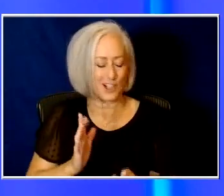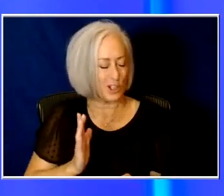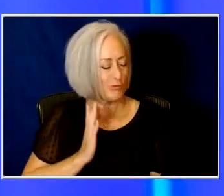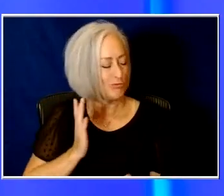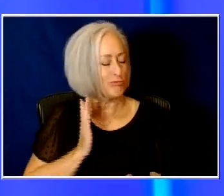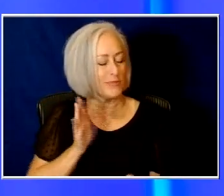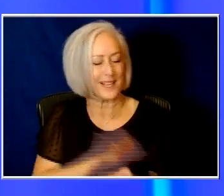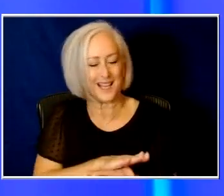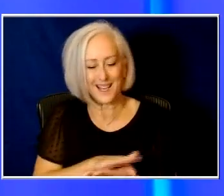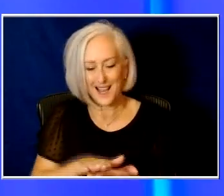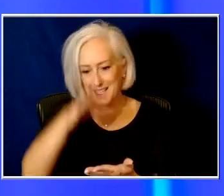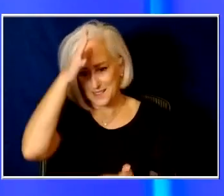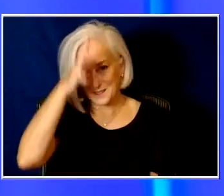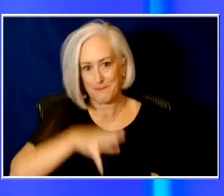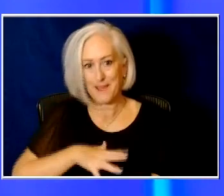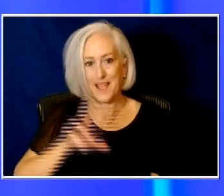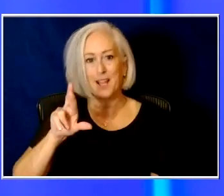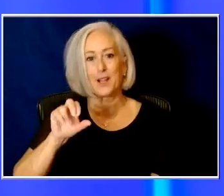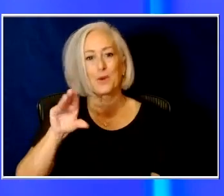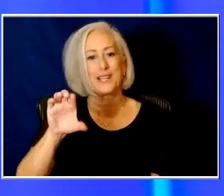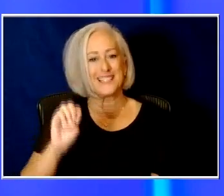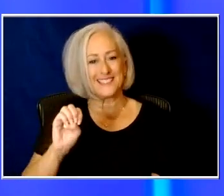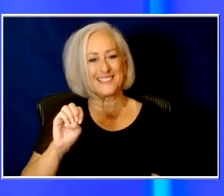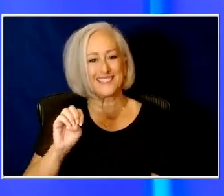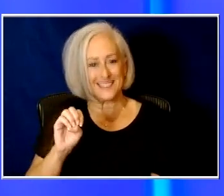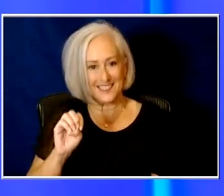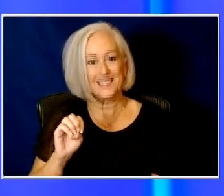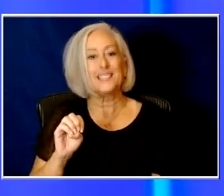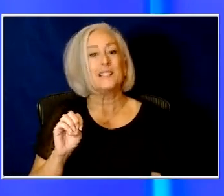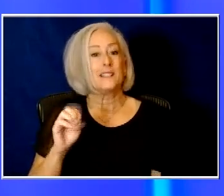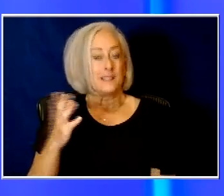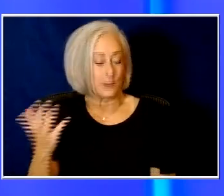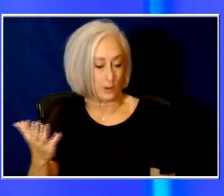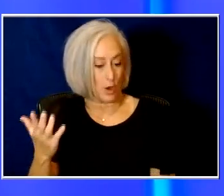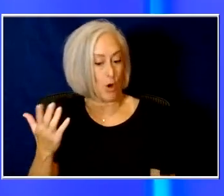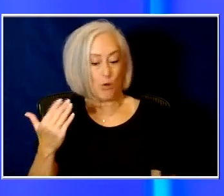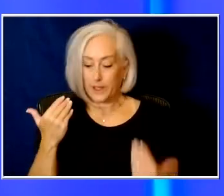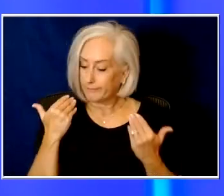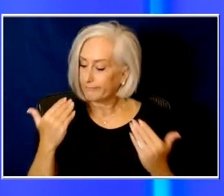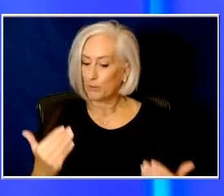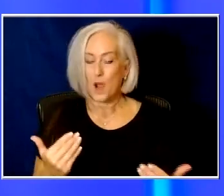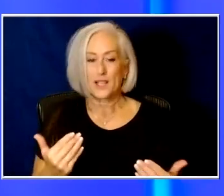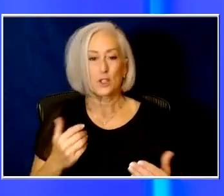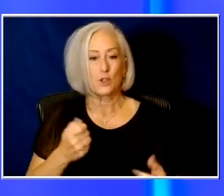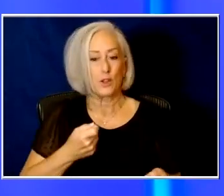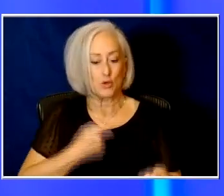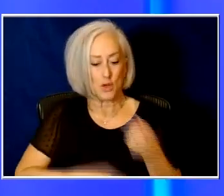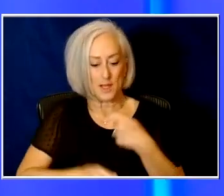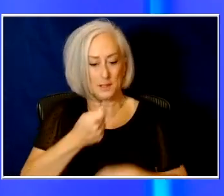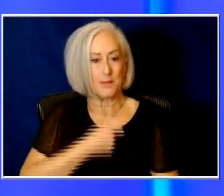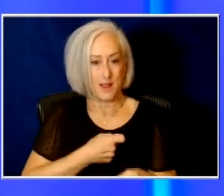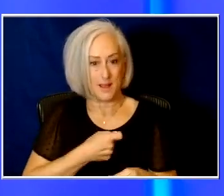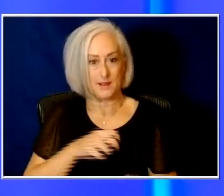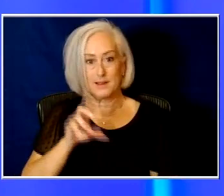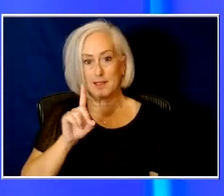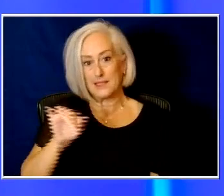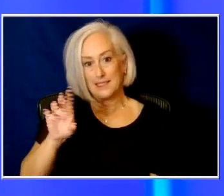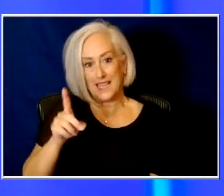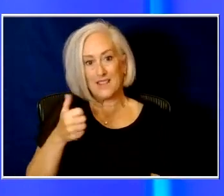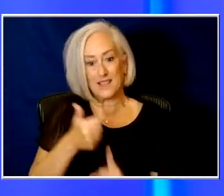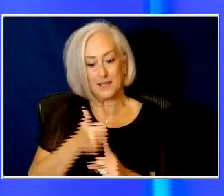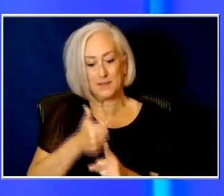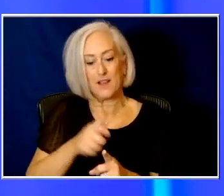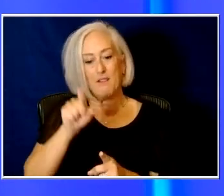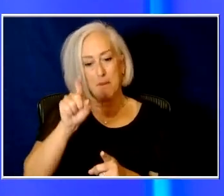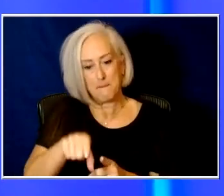Reese. So he went to the transplant, and for the transplant, again, David had to go through a lot of chemotherapy,